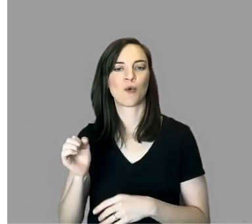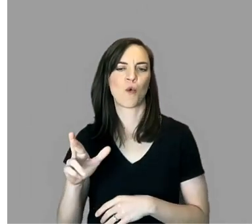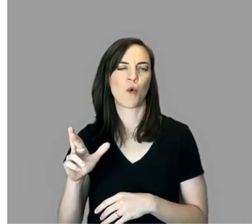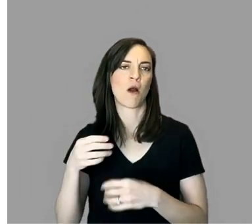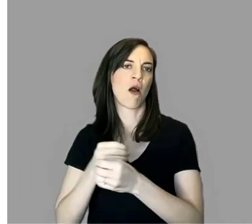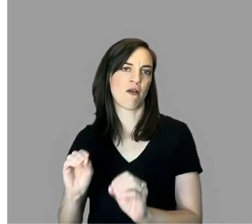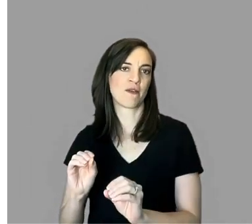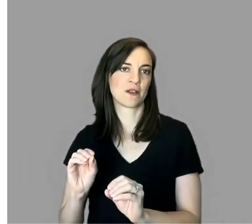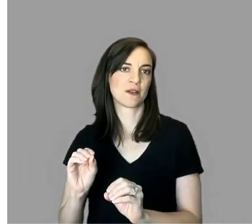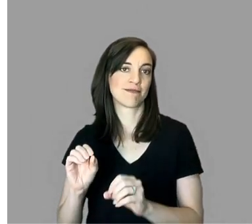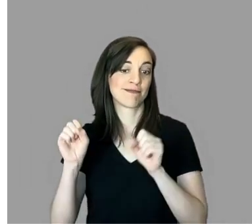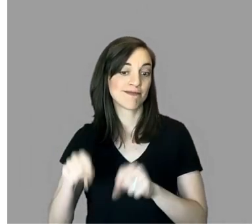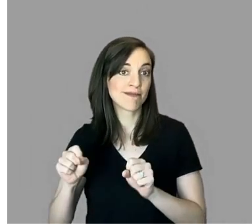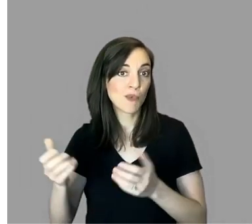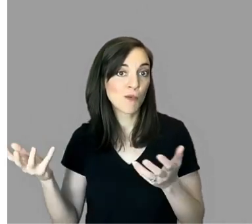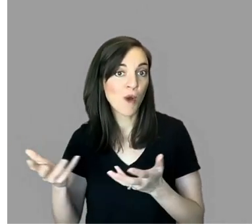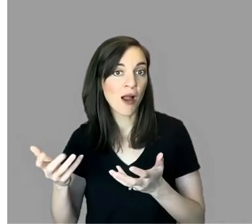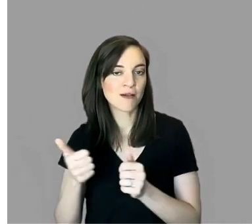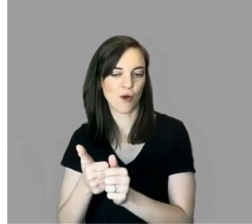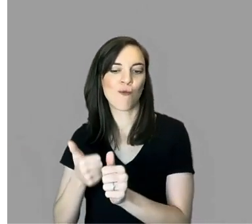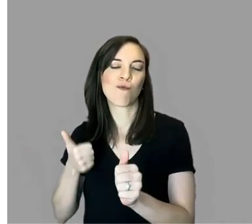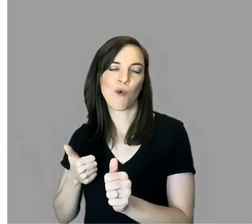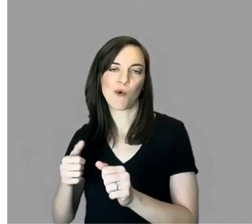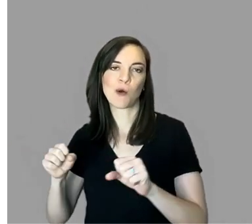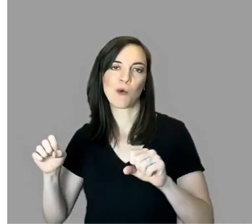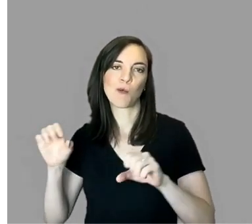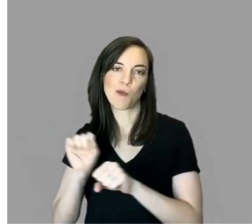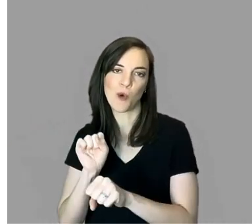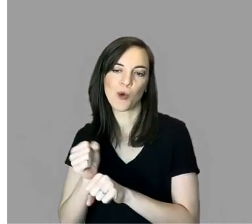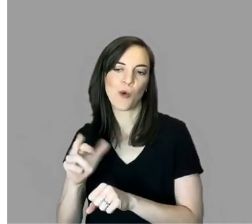So the function of the behavior is to avoid.